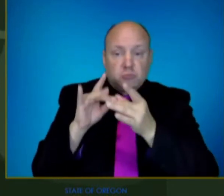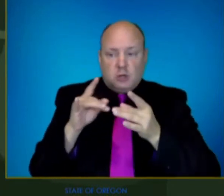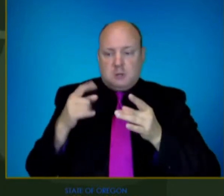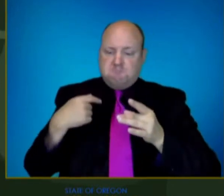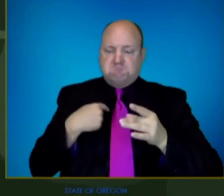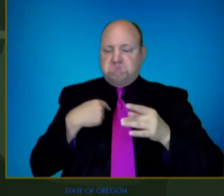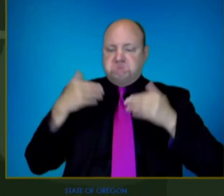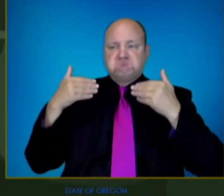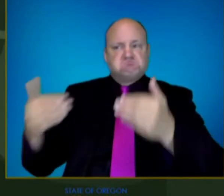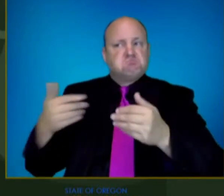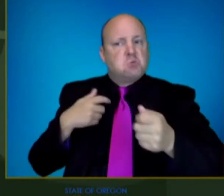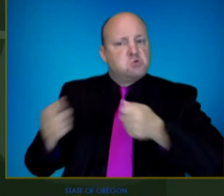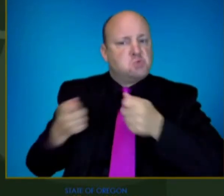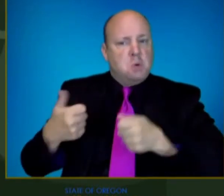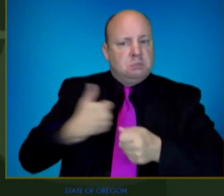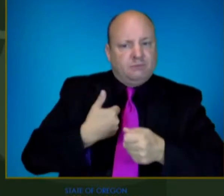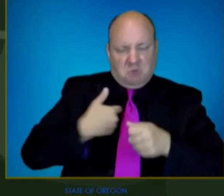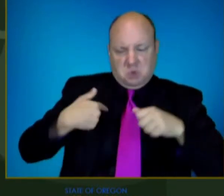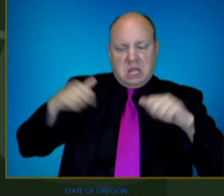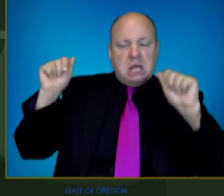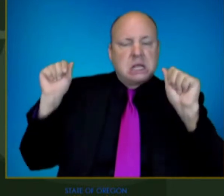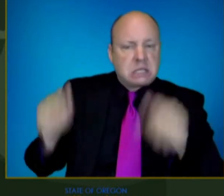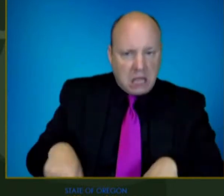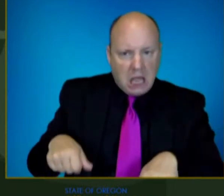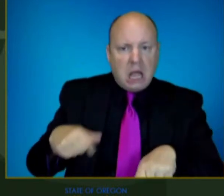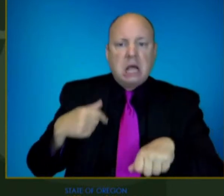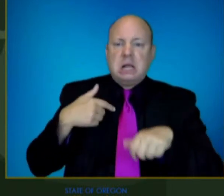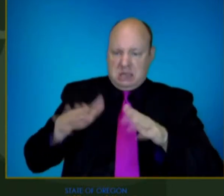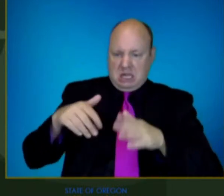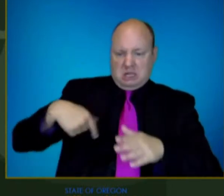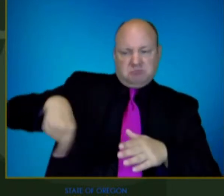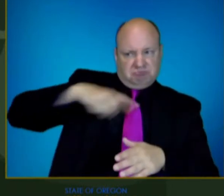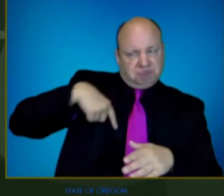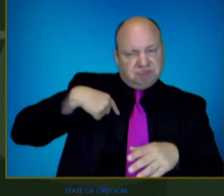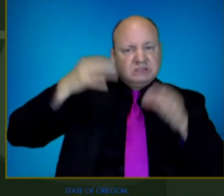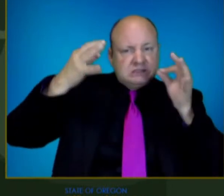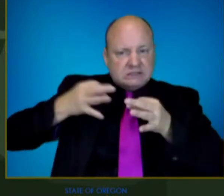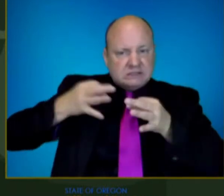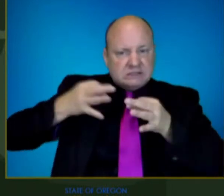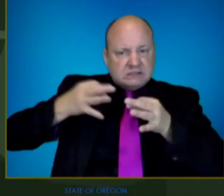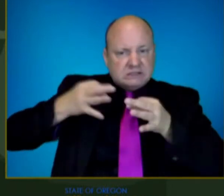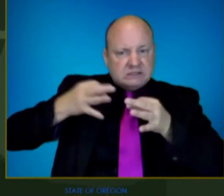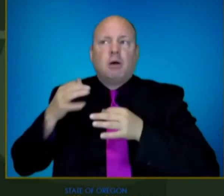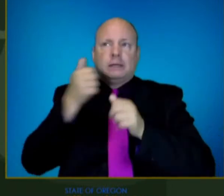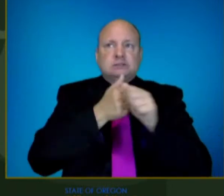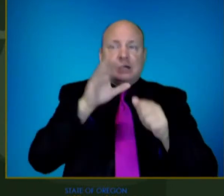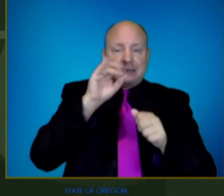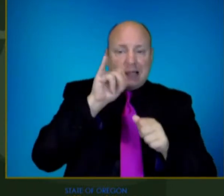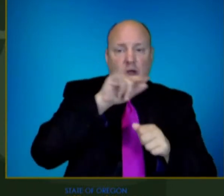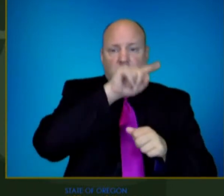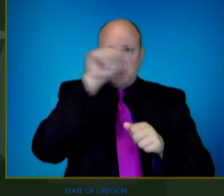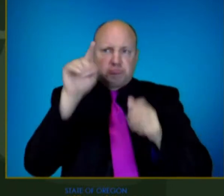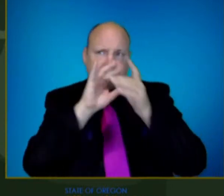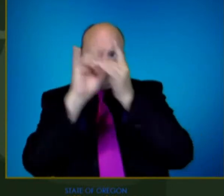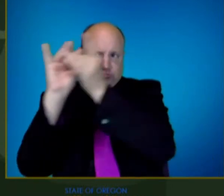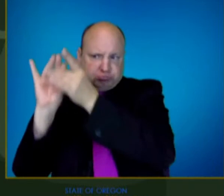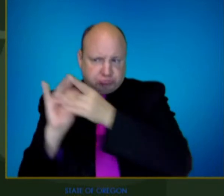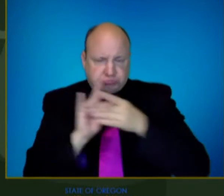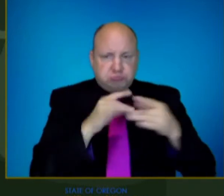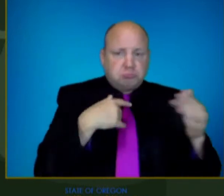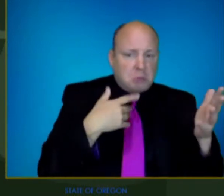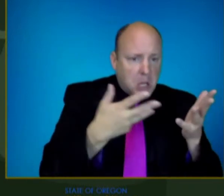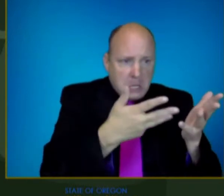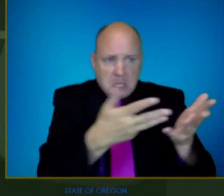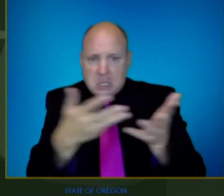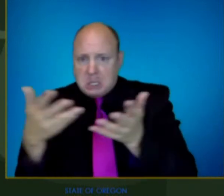the tools that they needed, that they could rely on the information provided through their local public